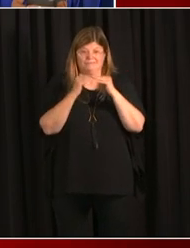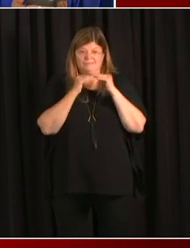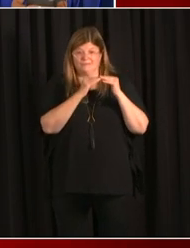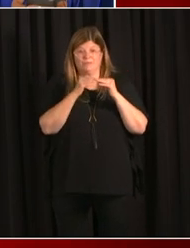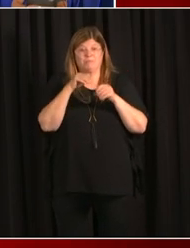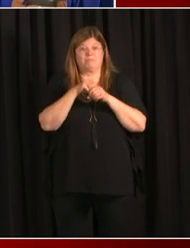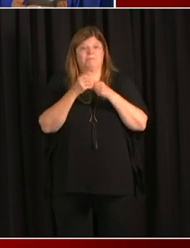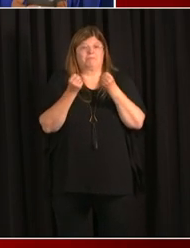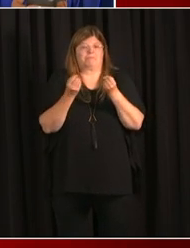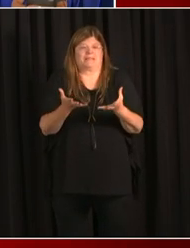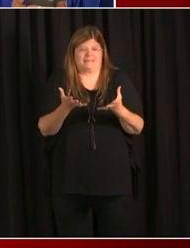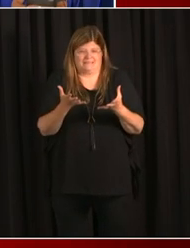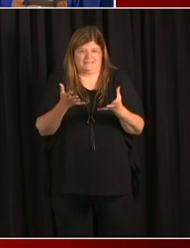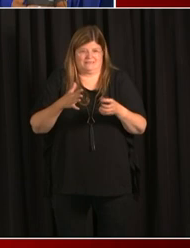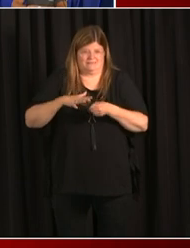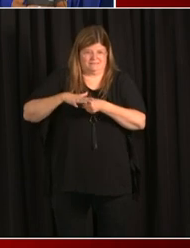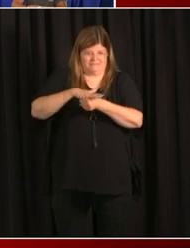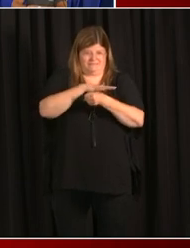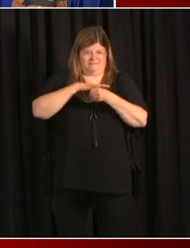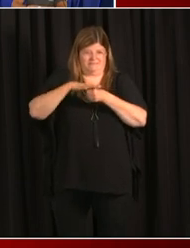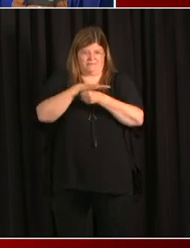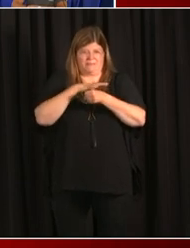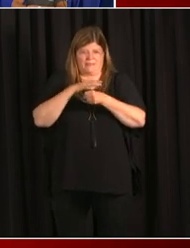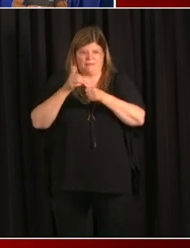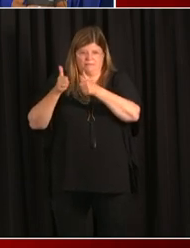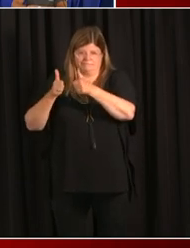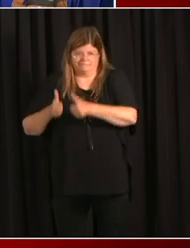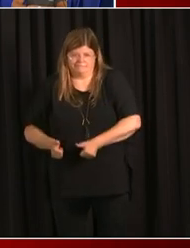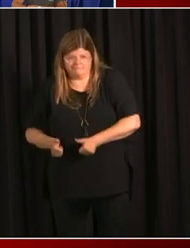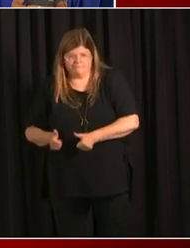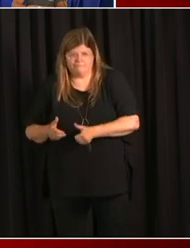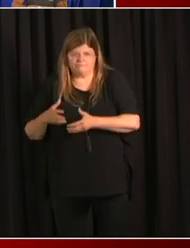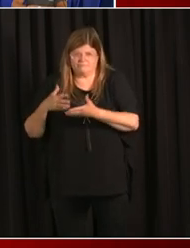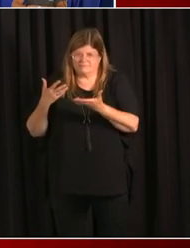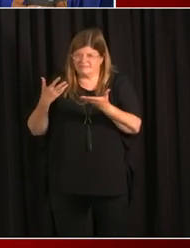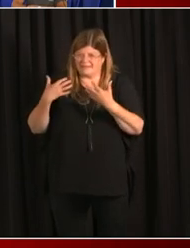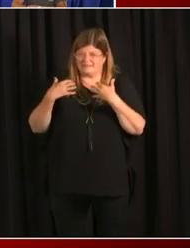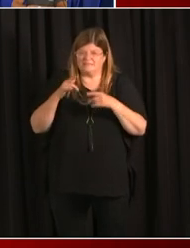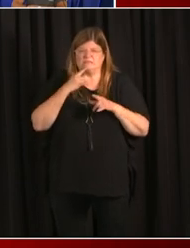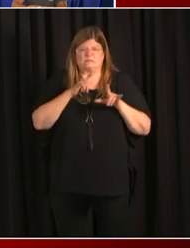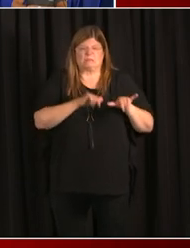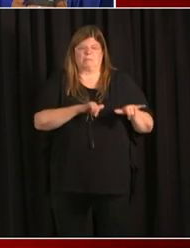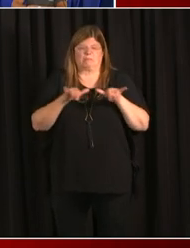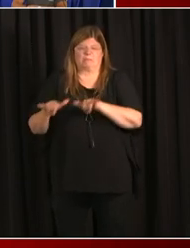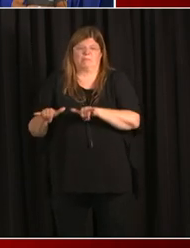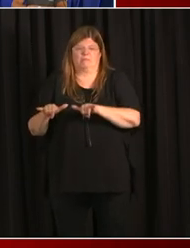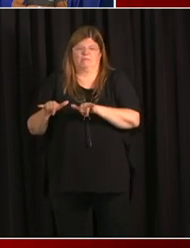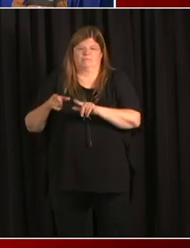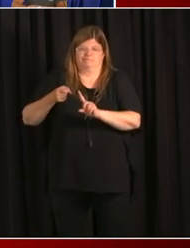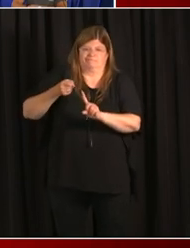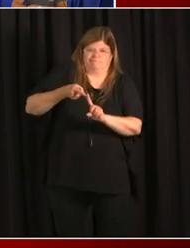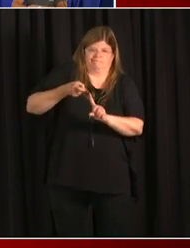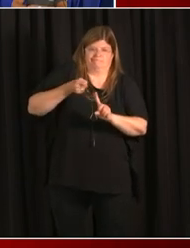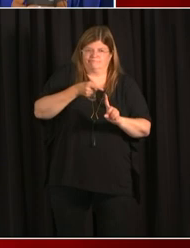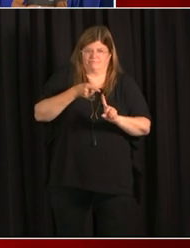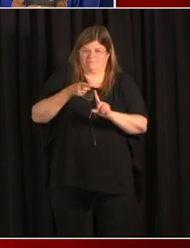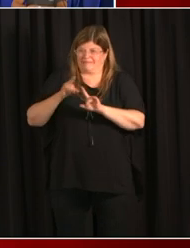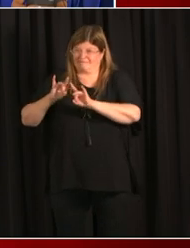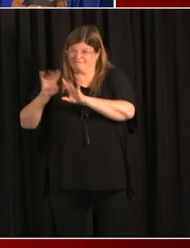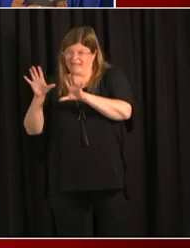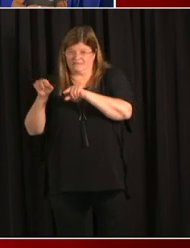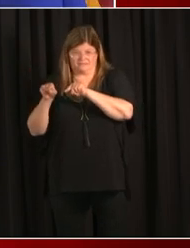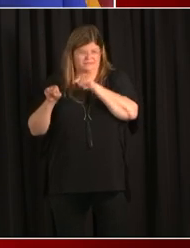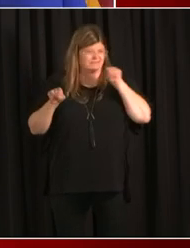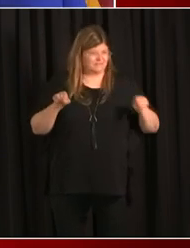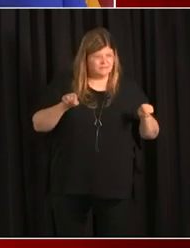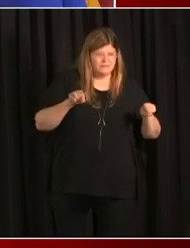many sectors that lead to poor outcomes in health, those are the same contributors that we see in violence as